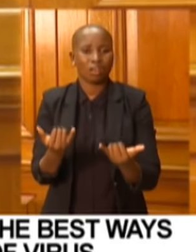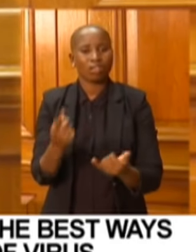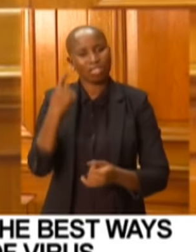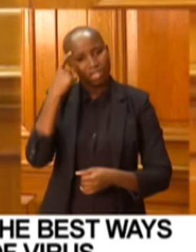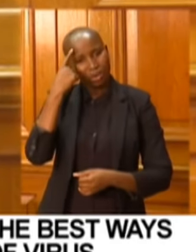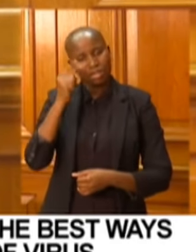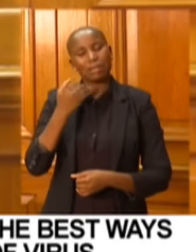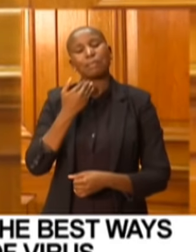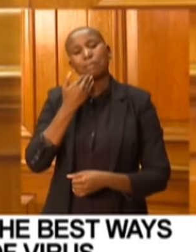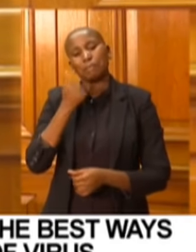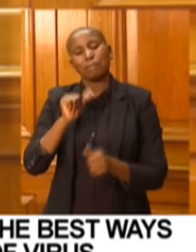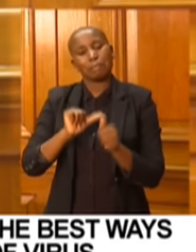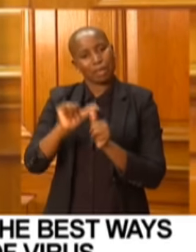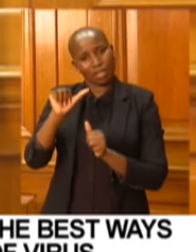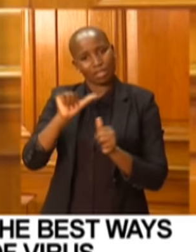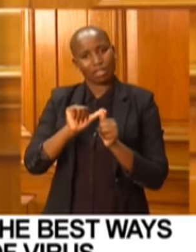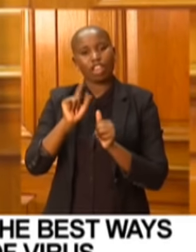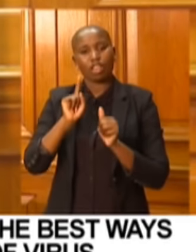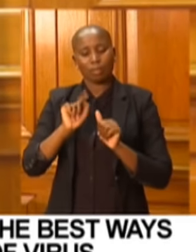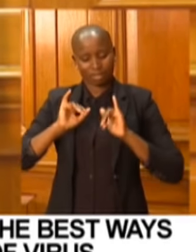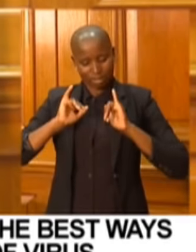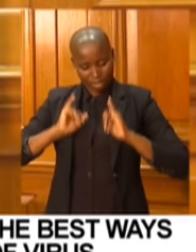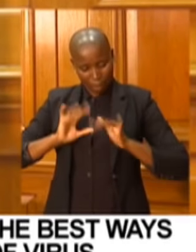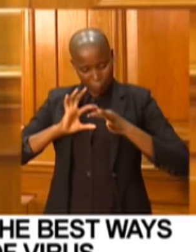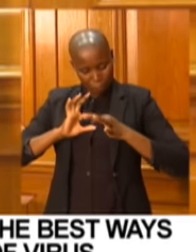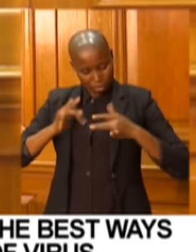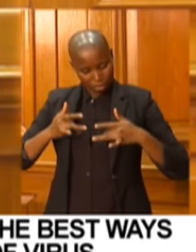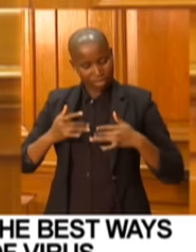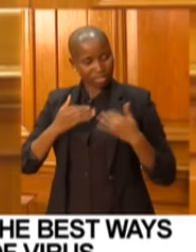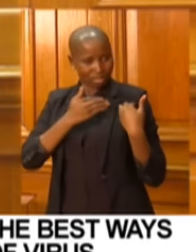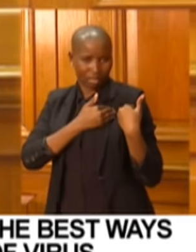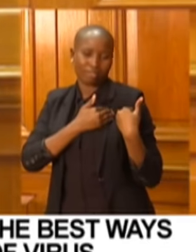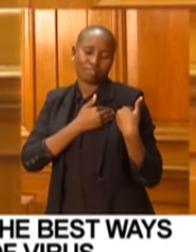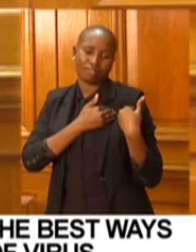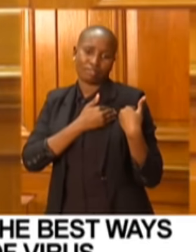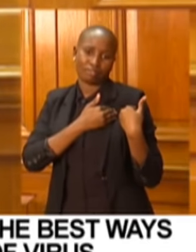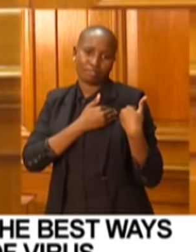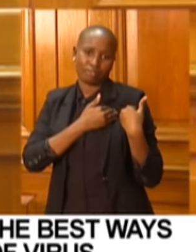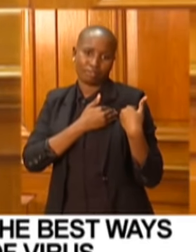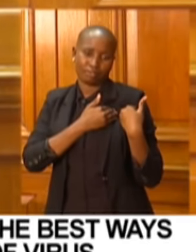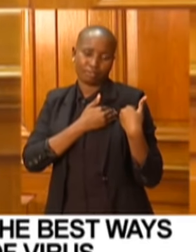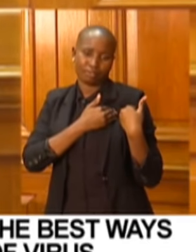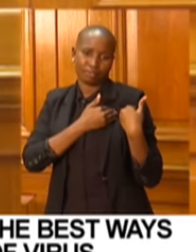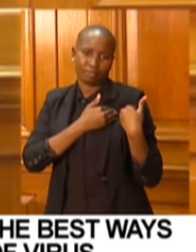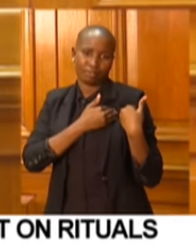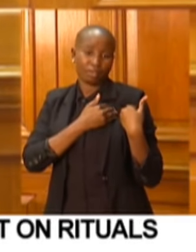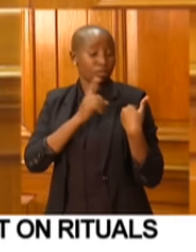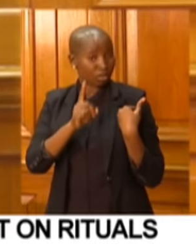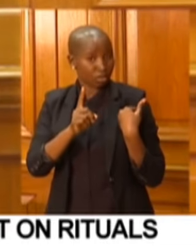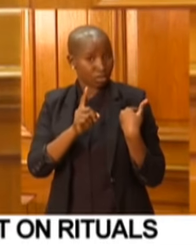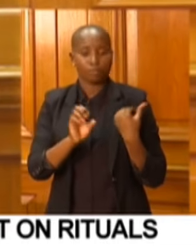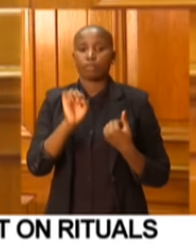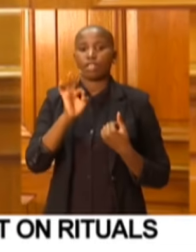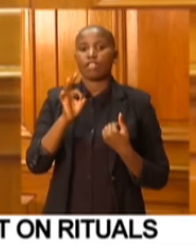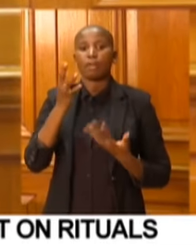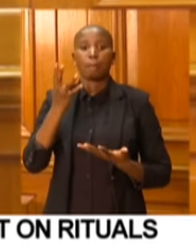to stay safer and to stay at home, unless it